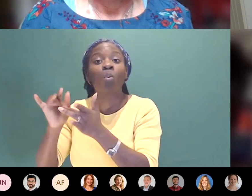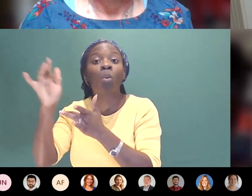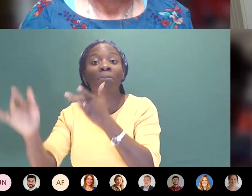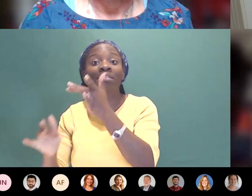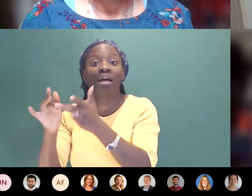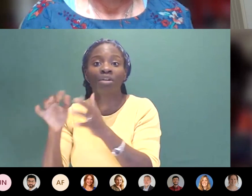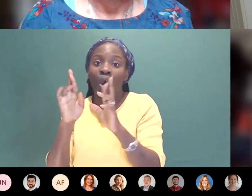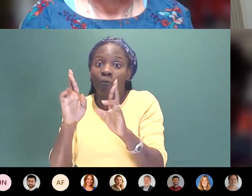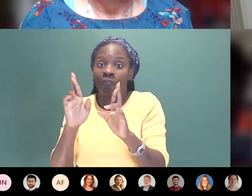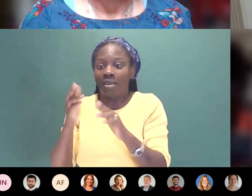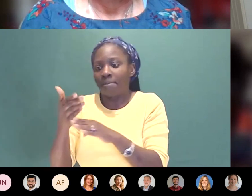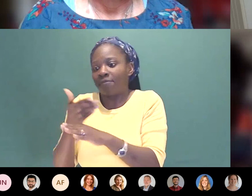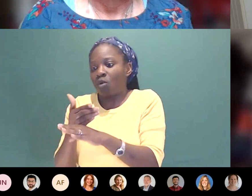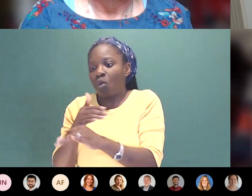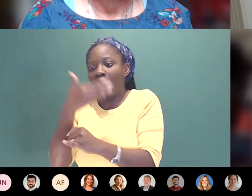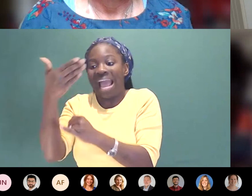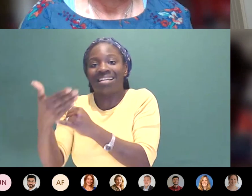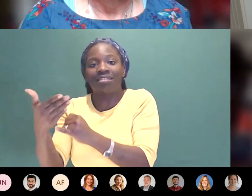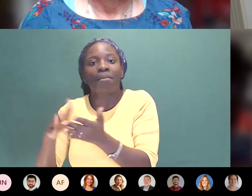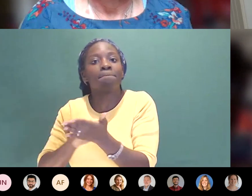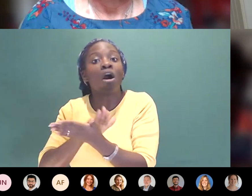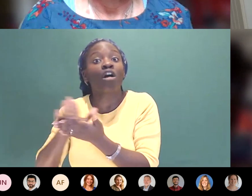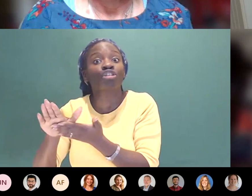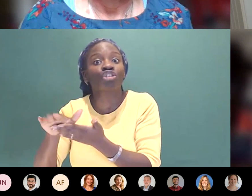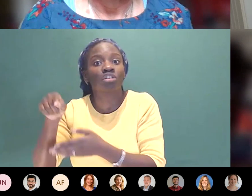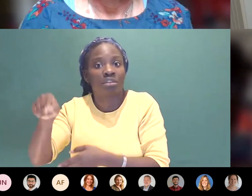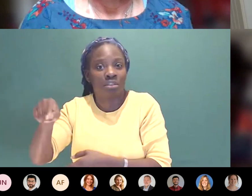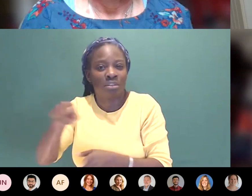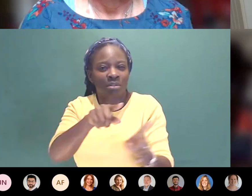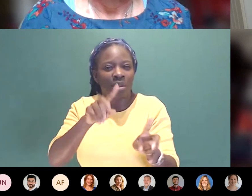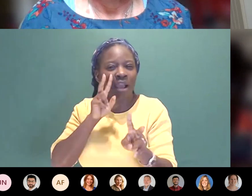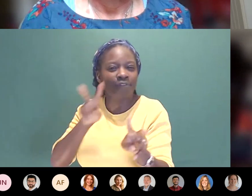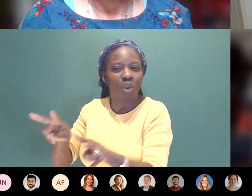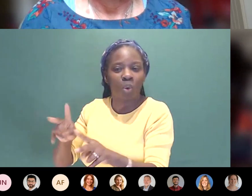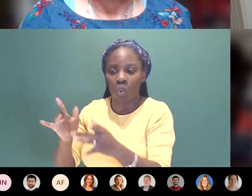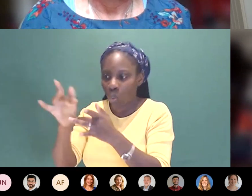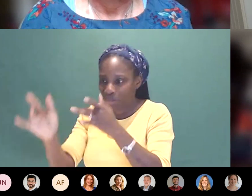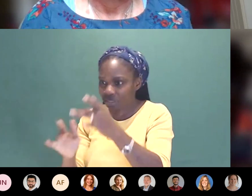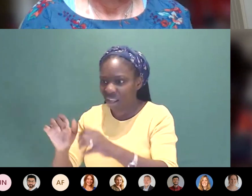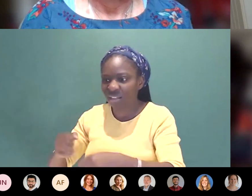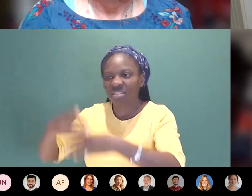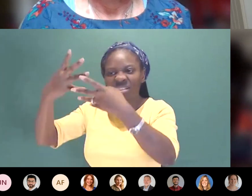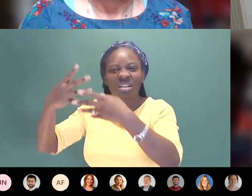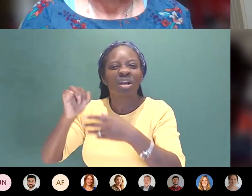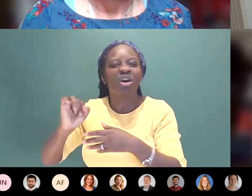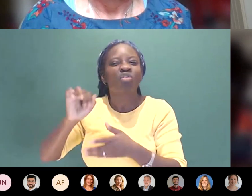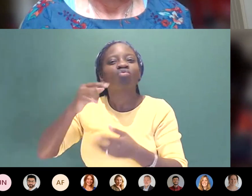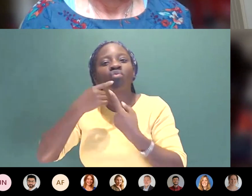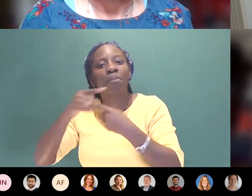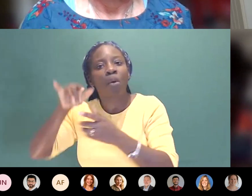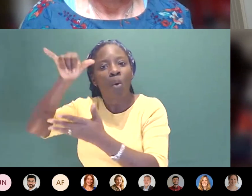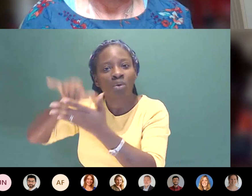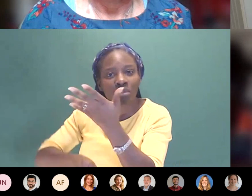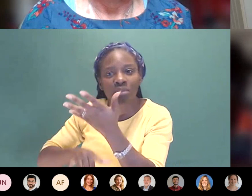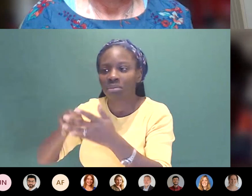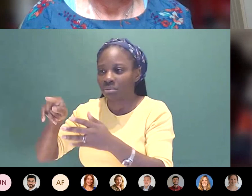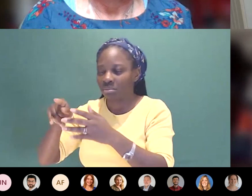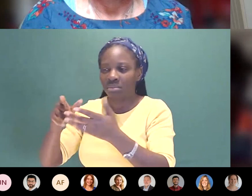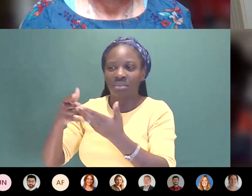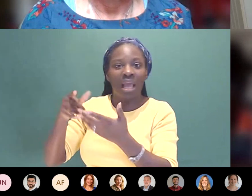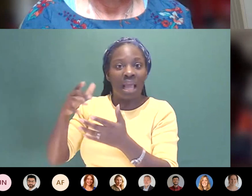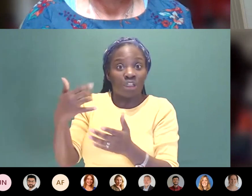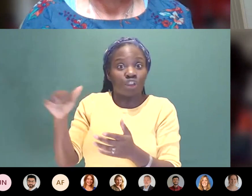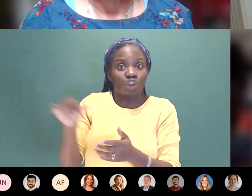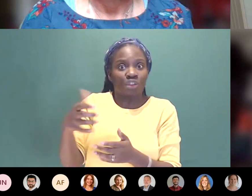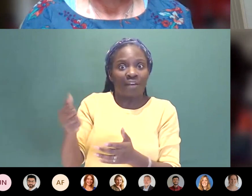of March. So we'll have all that information, a summary of the report posted on the IDS website, the